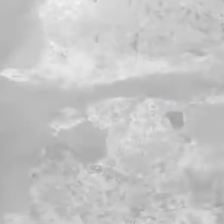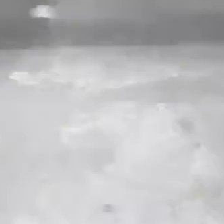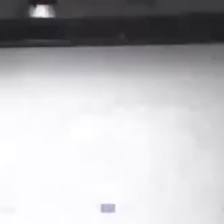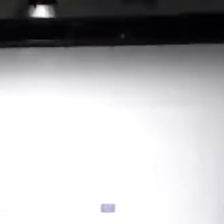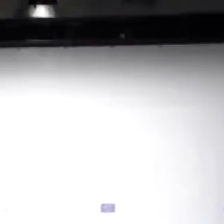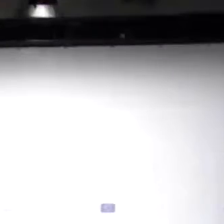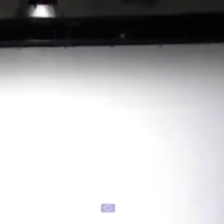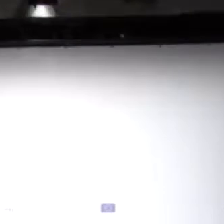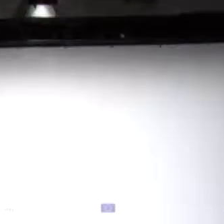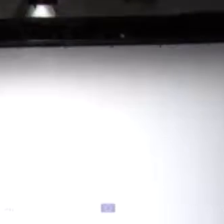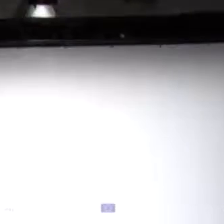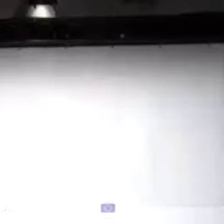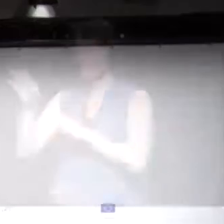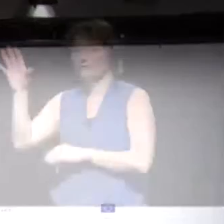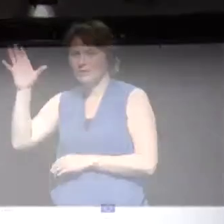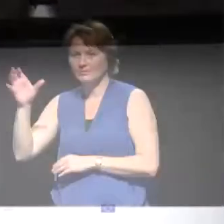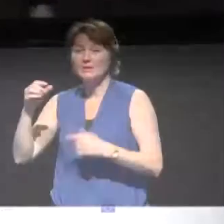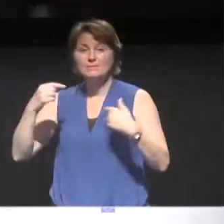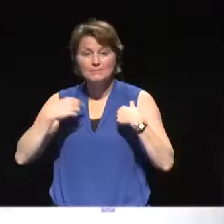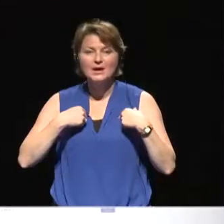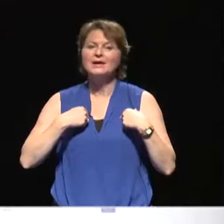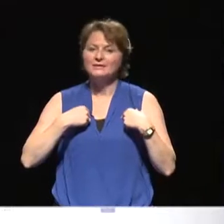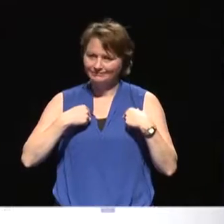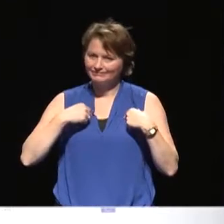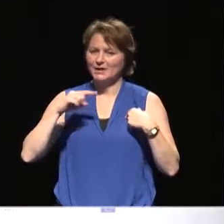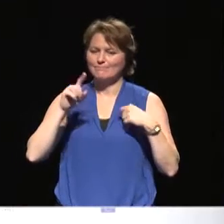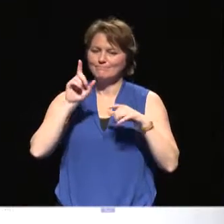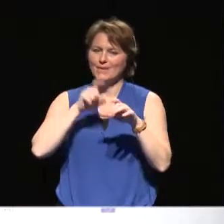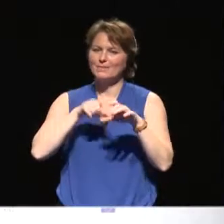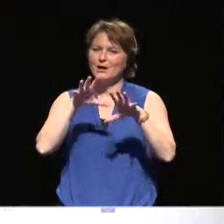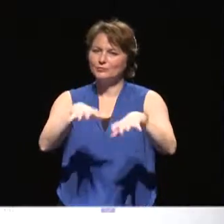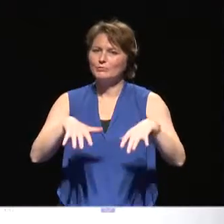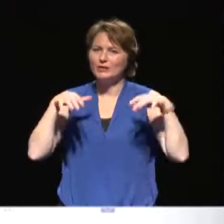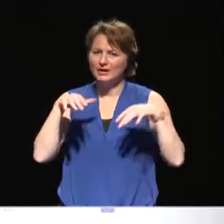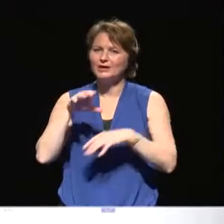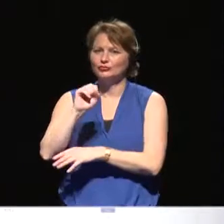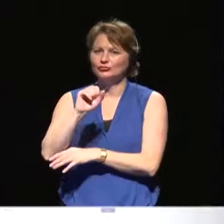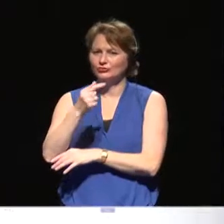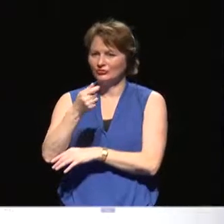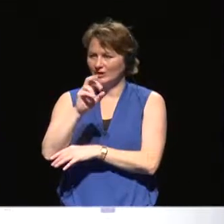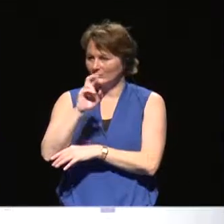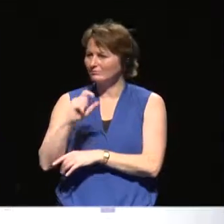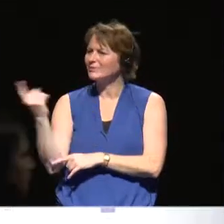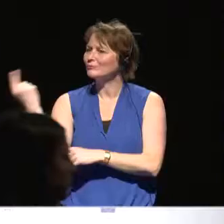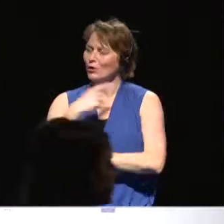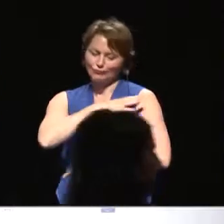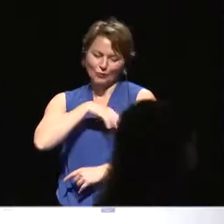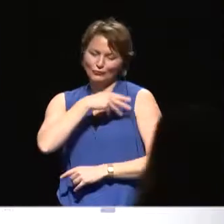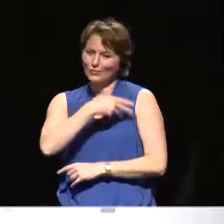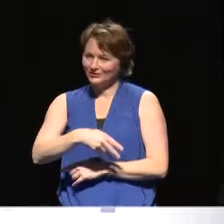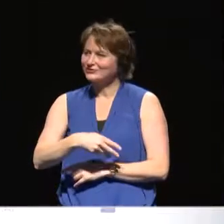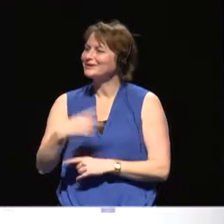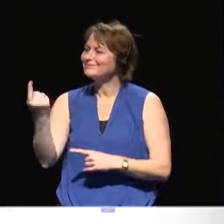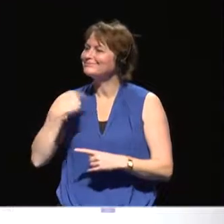My name is Davor Stier. I'm a member of the European Parliament, coming from Croatia. I'm the coordinator of the